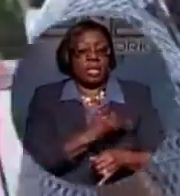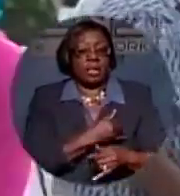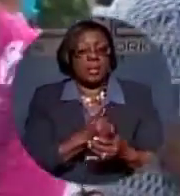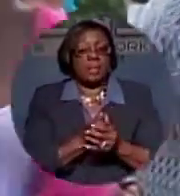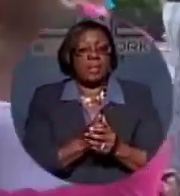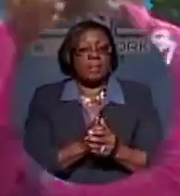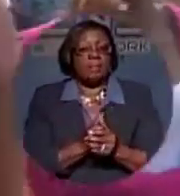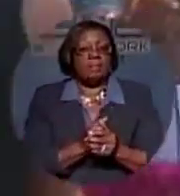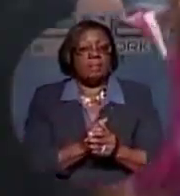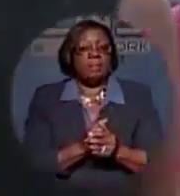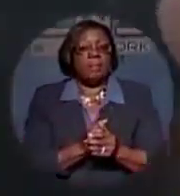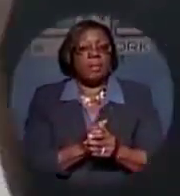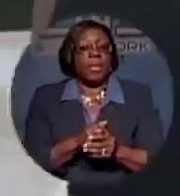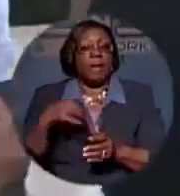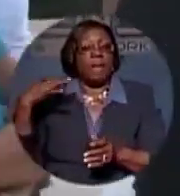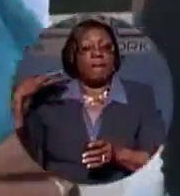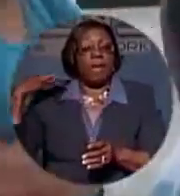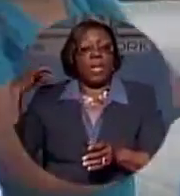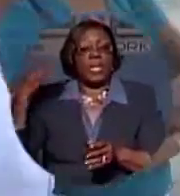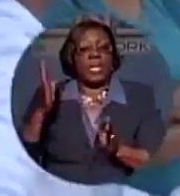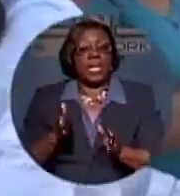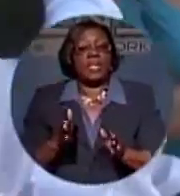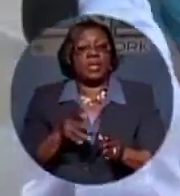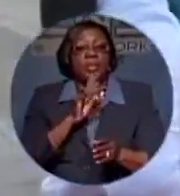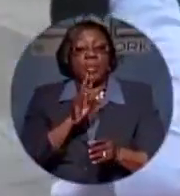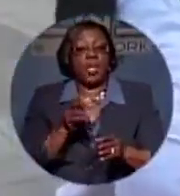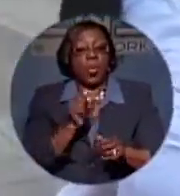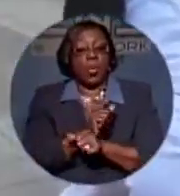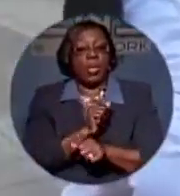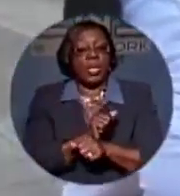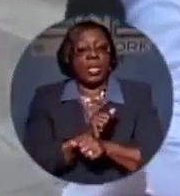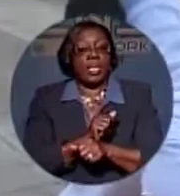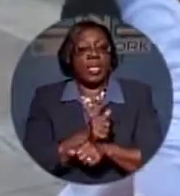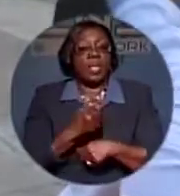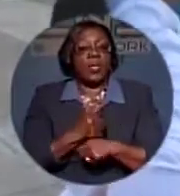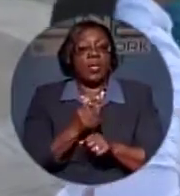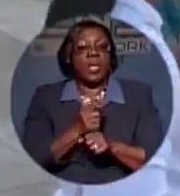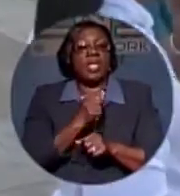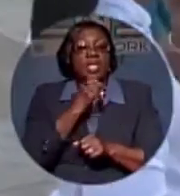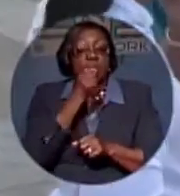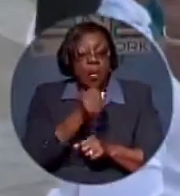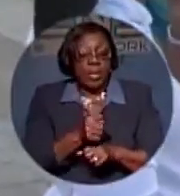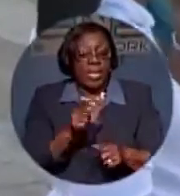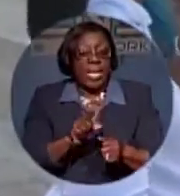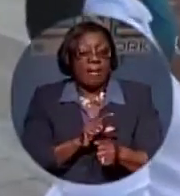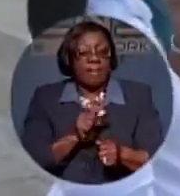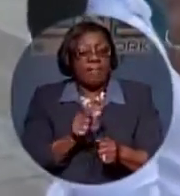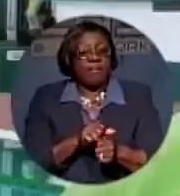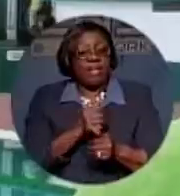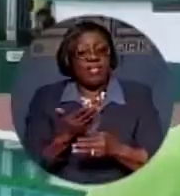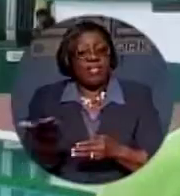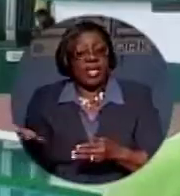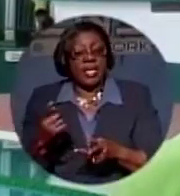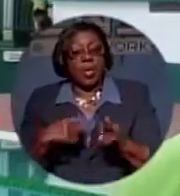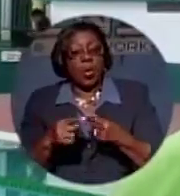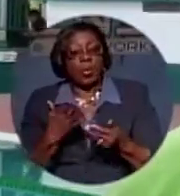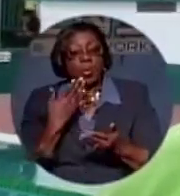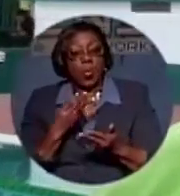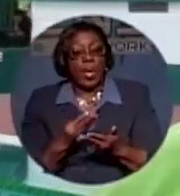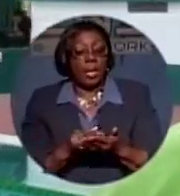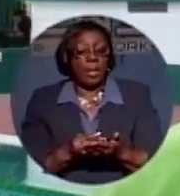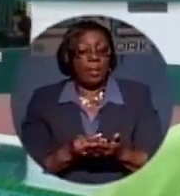little bit. Volunteers will be working in all aspects to assure a smooth running. From the timing side of it, I think we